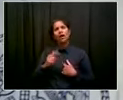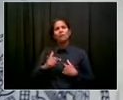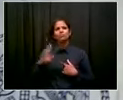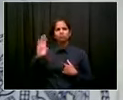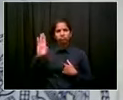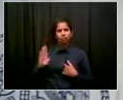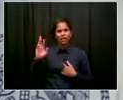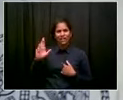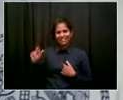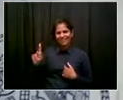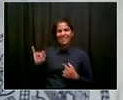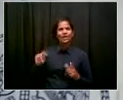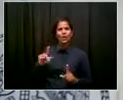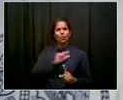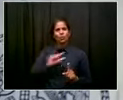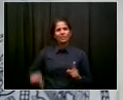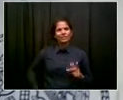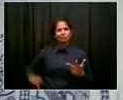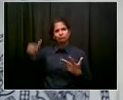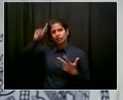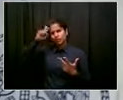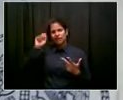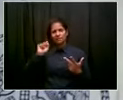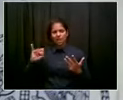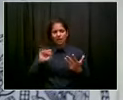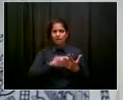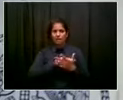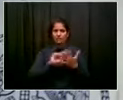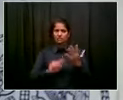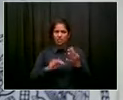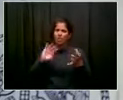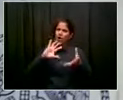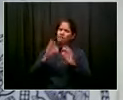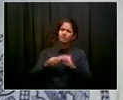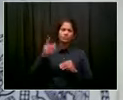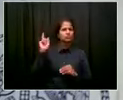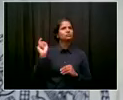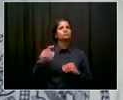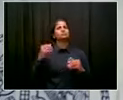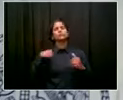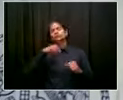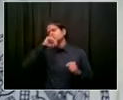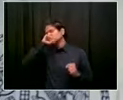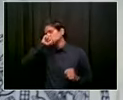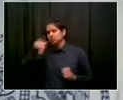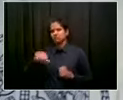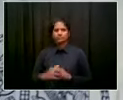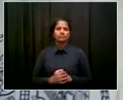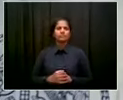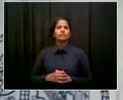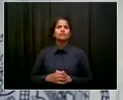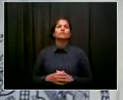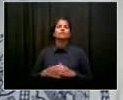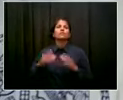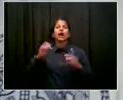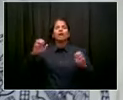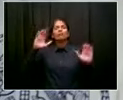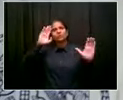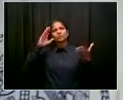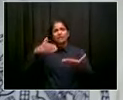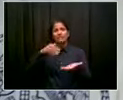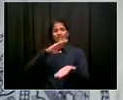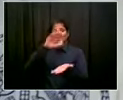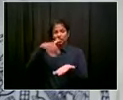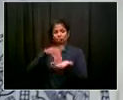so this focal point is in central park because that is obviously